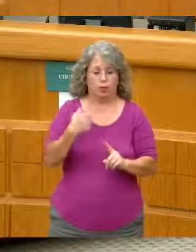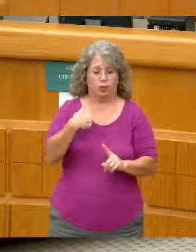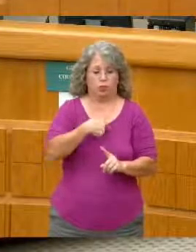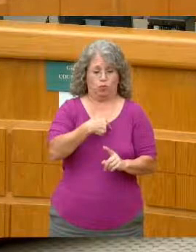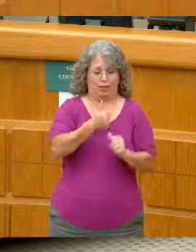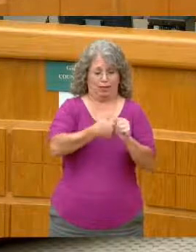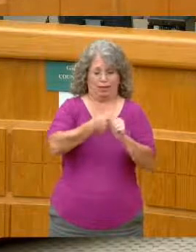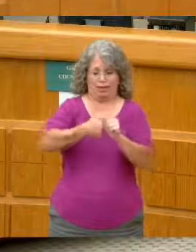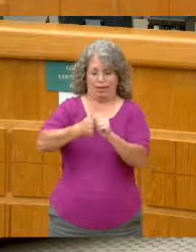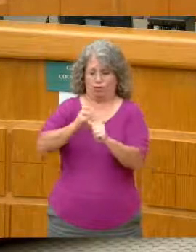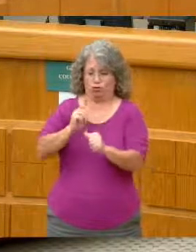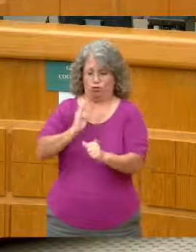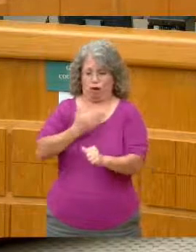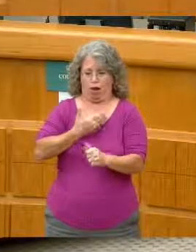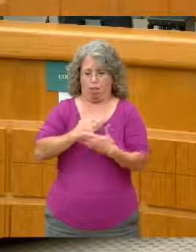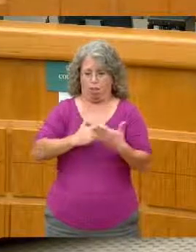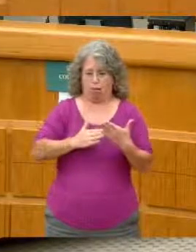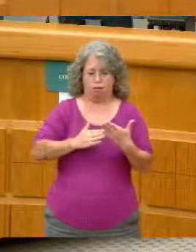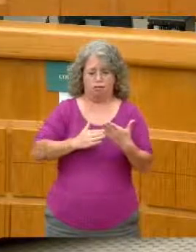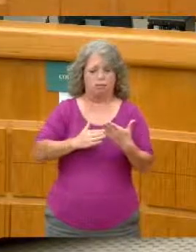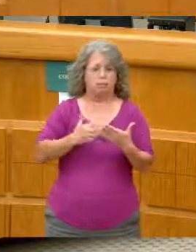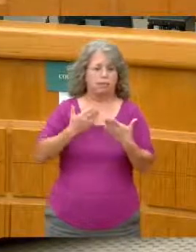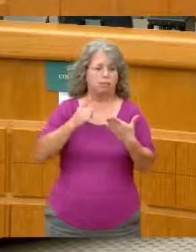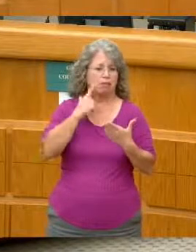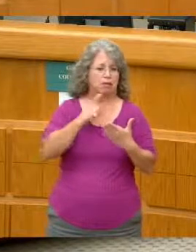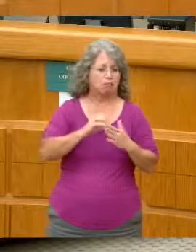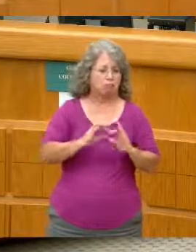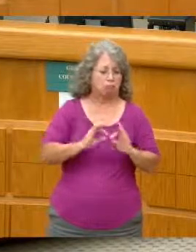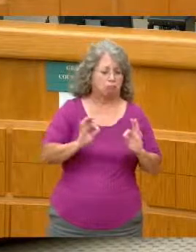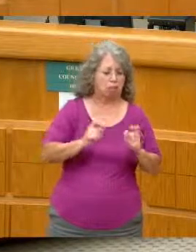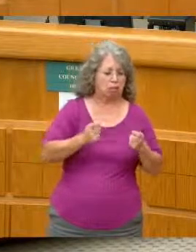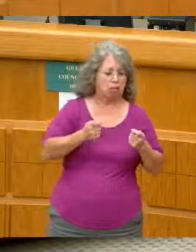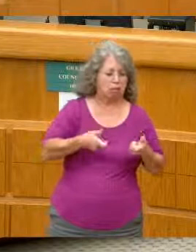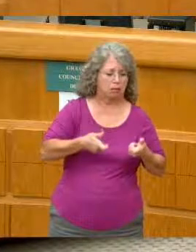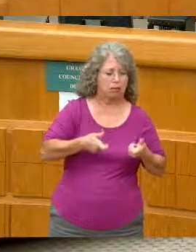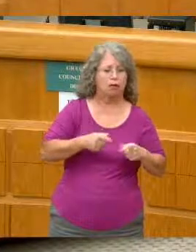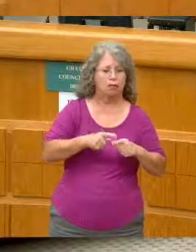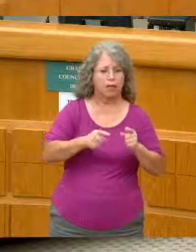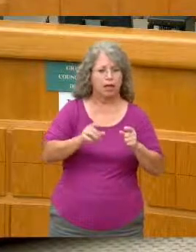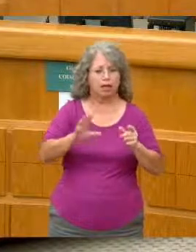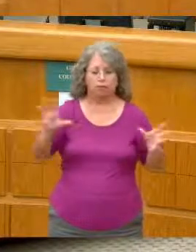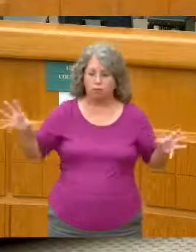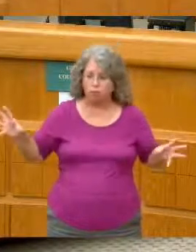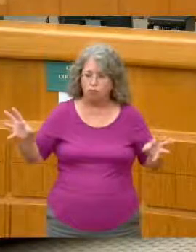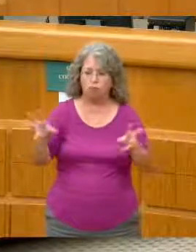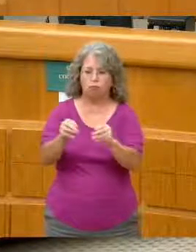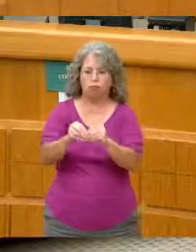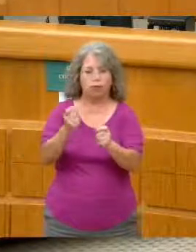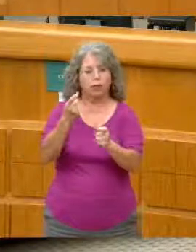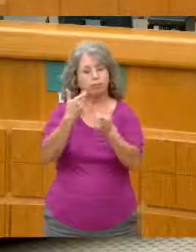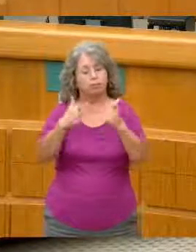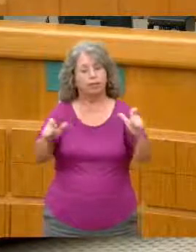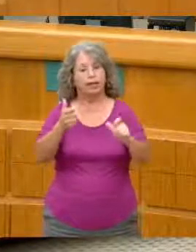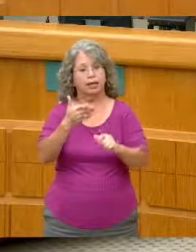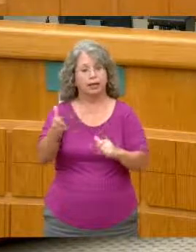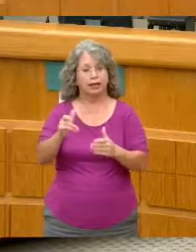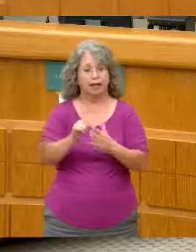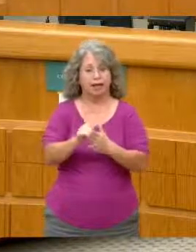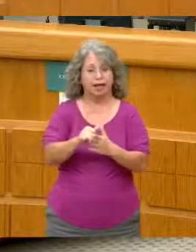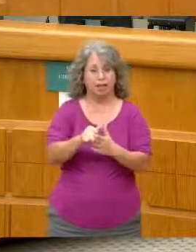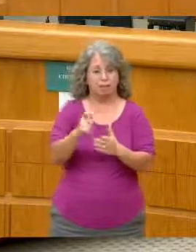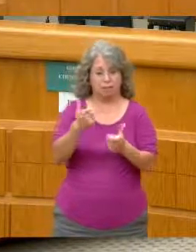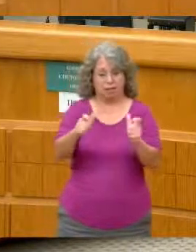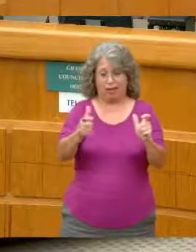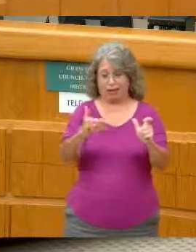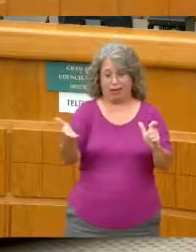And when we do our part, even though they're little things, they sure do add up to a one big thing.